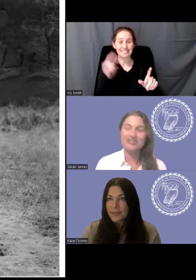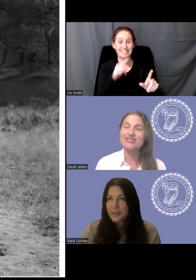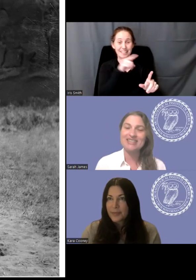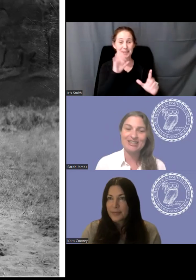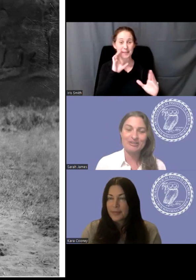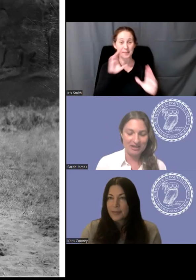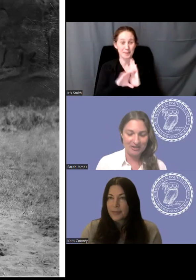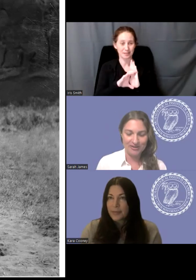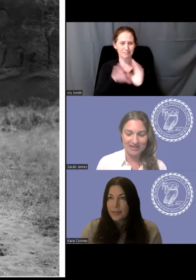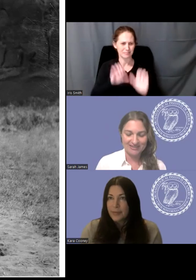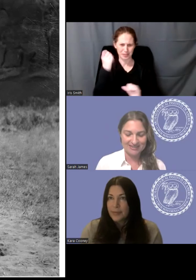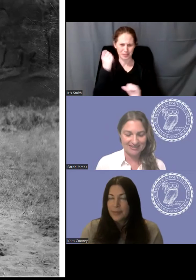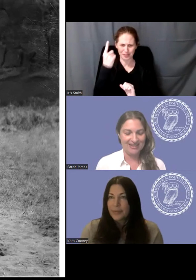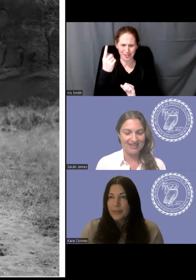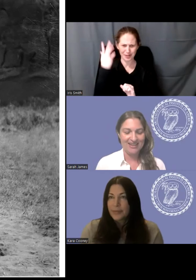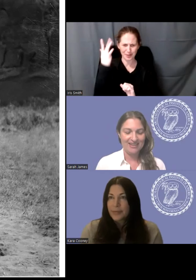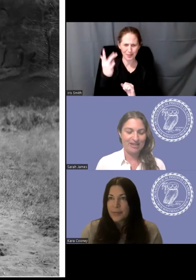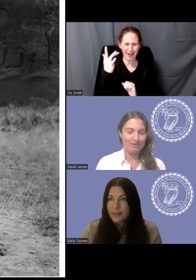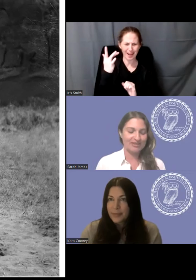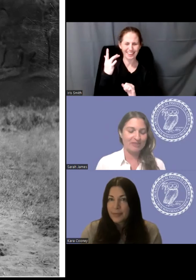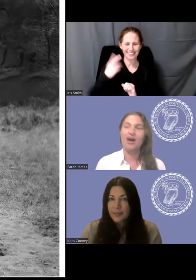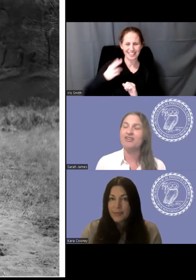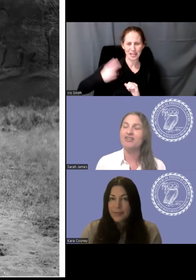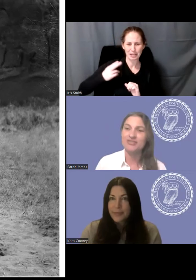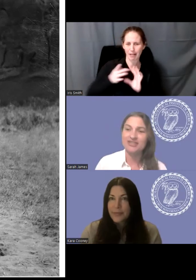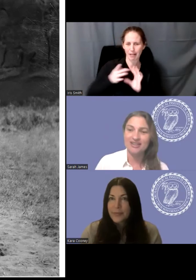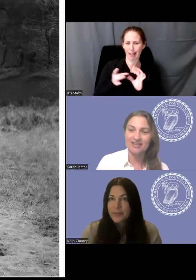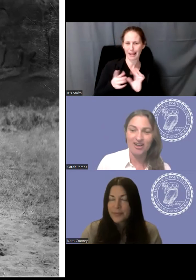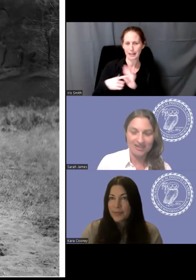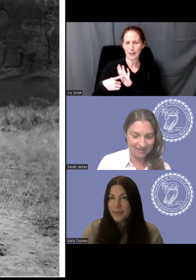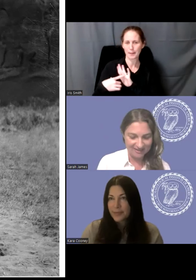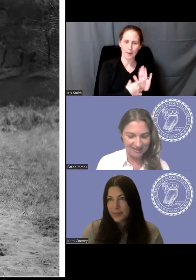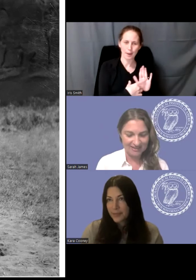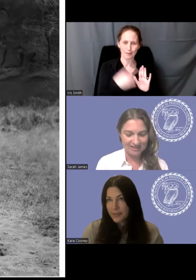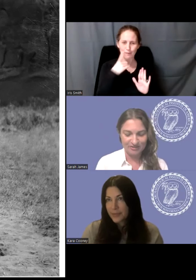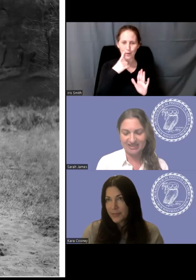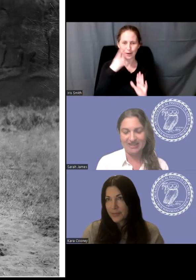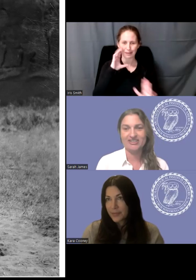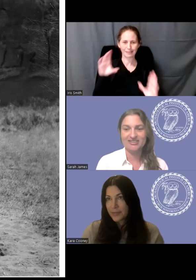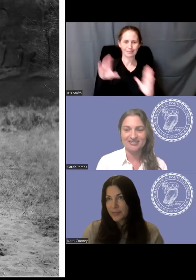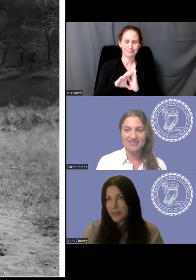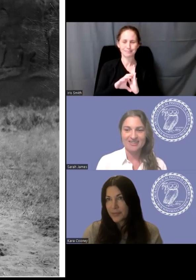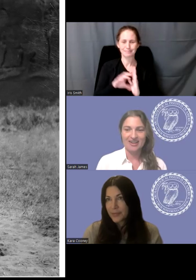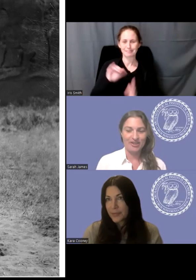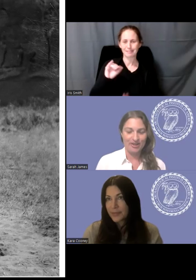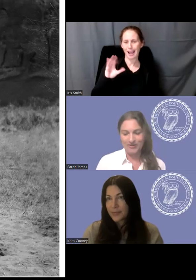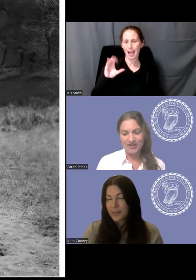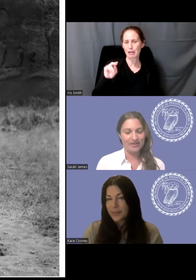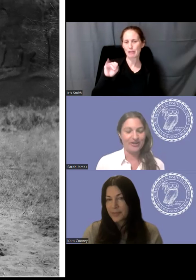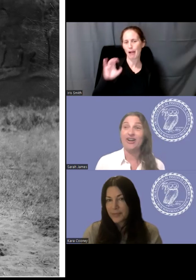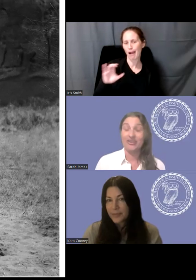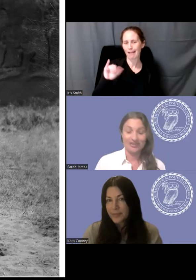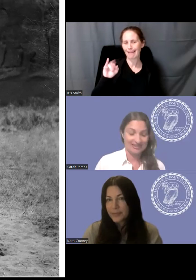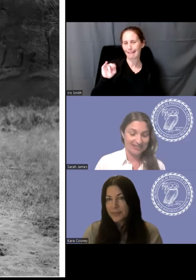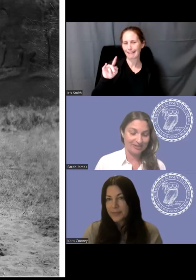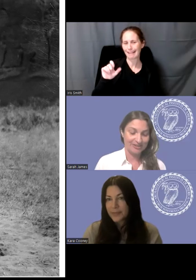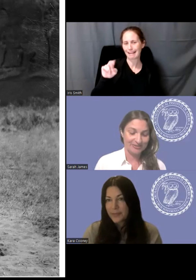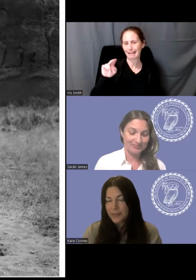can understand why local legends say that he was the model for the iconic Indiana Jones character, although there are